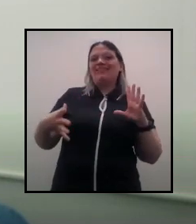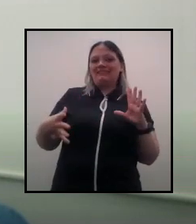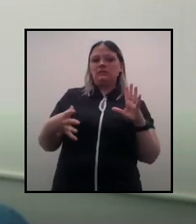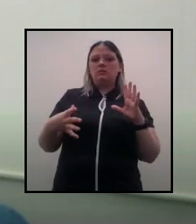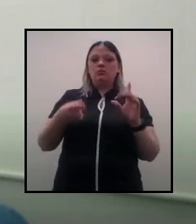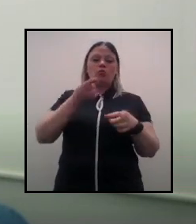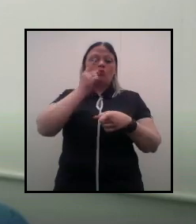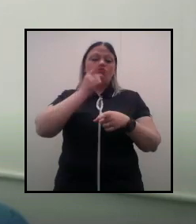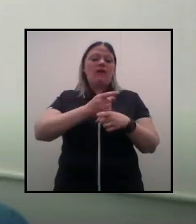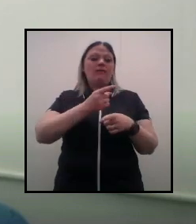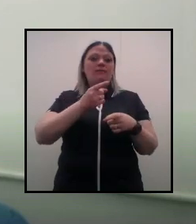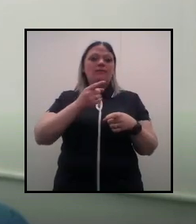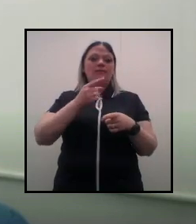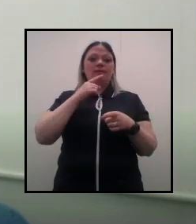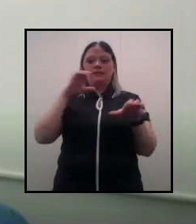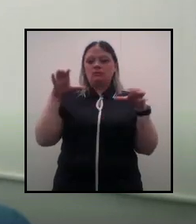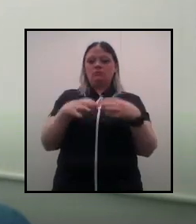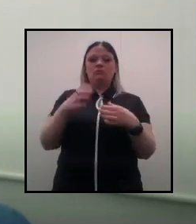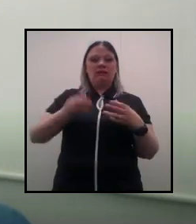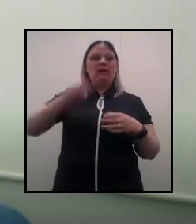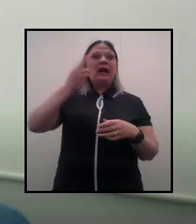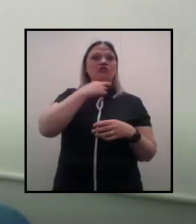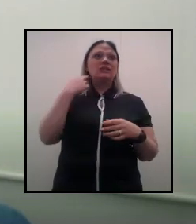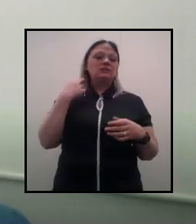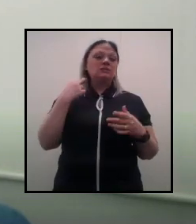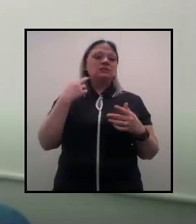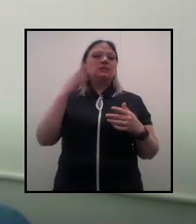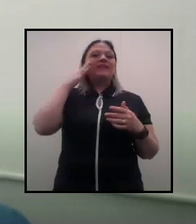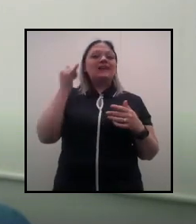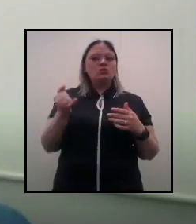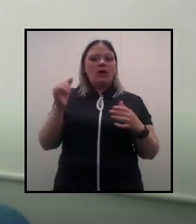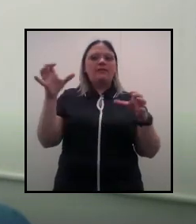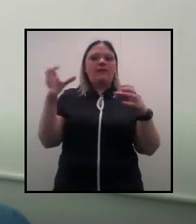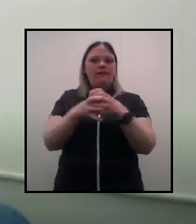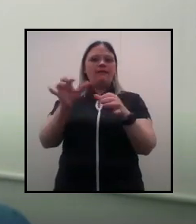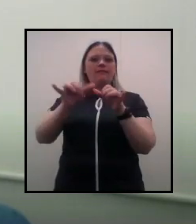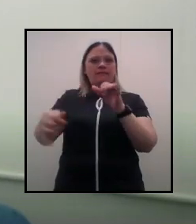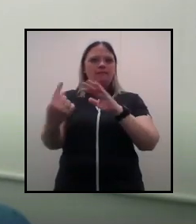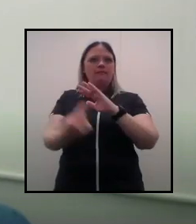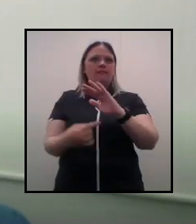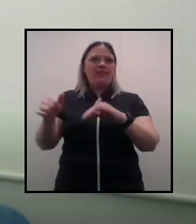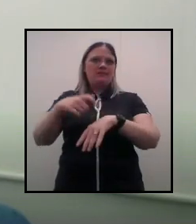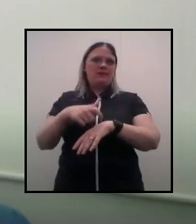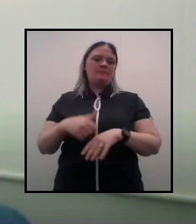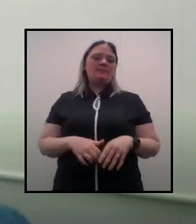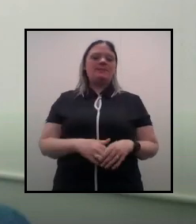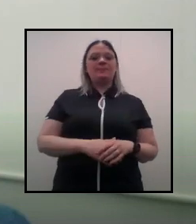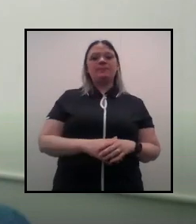though, that is a population at very high risk, and that's why they are in quarantine at that time.